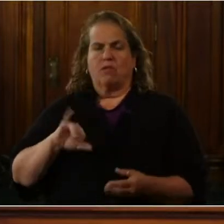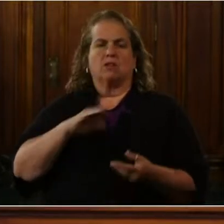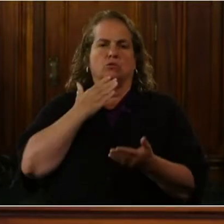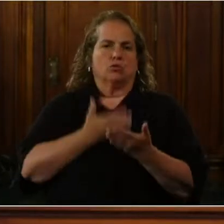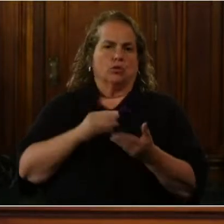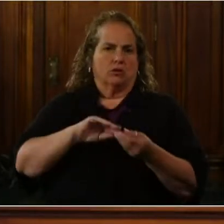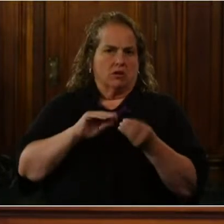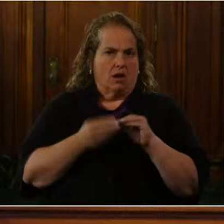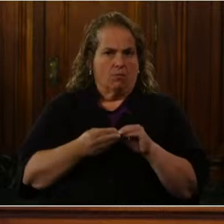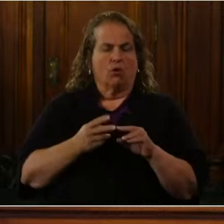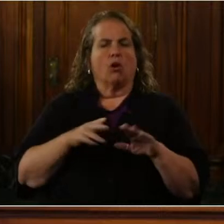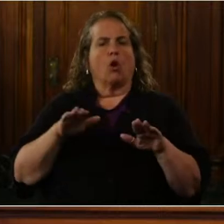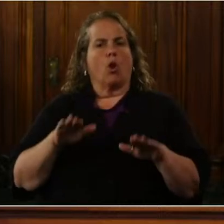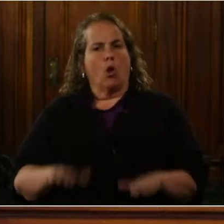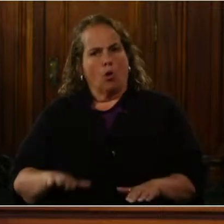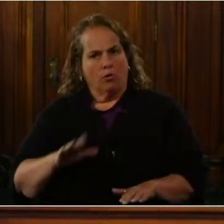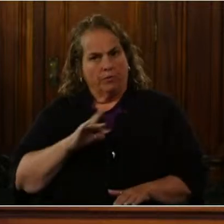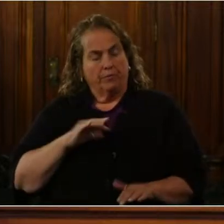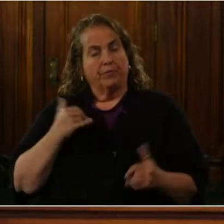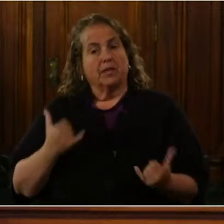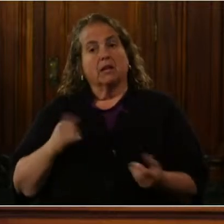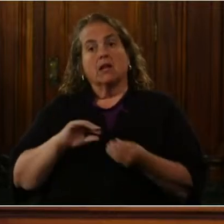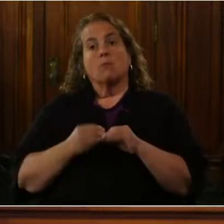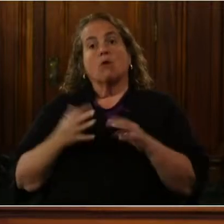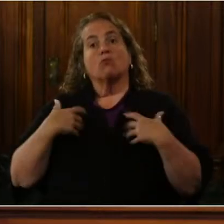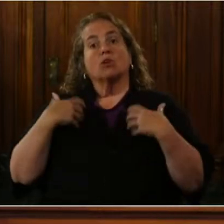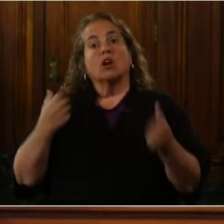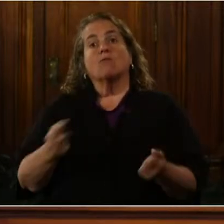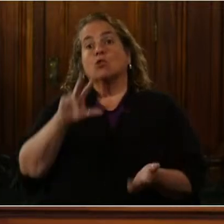number, very low. And the number recovered,